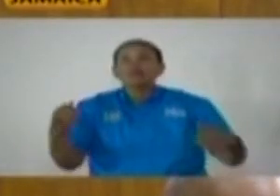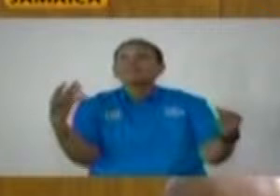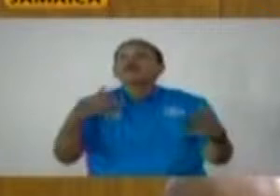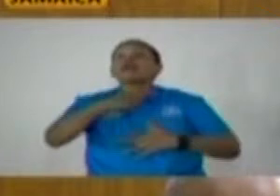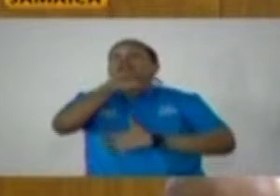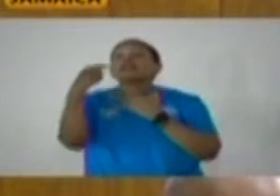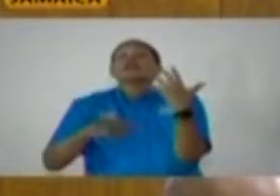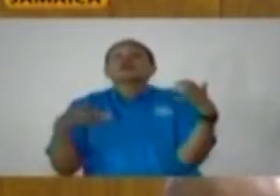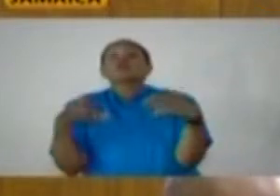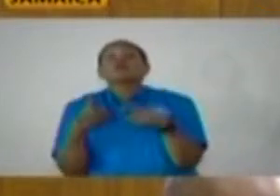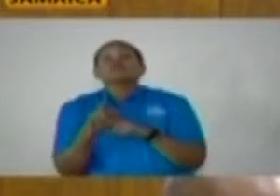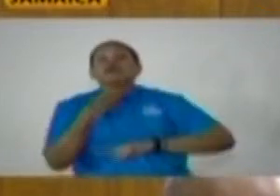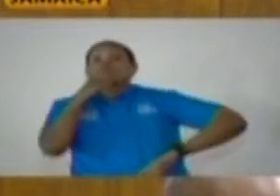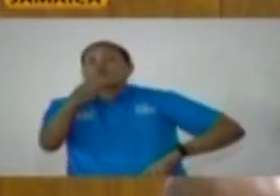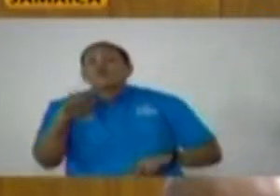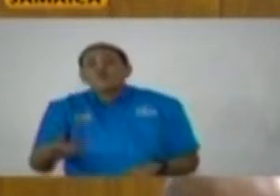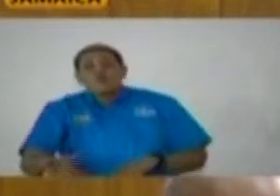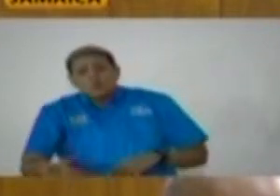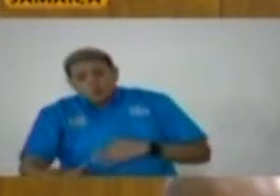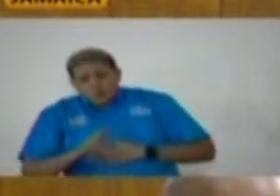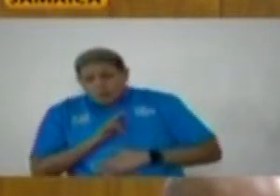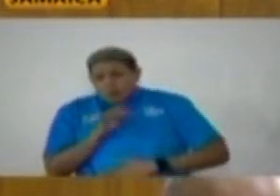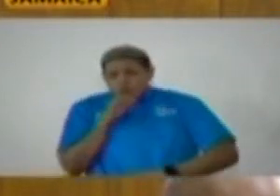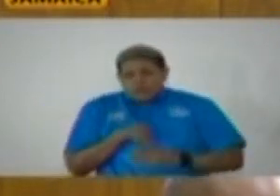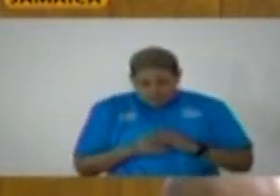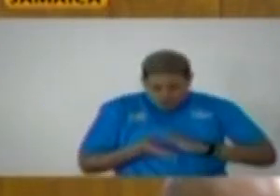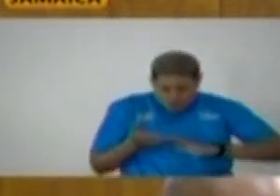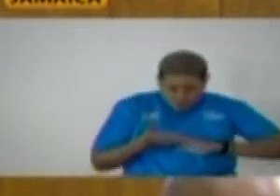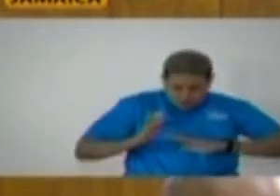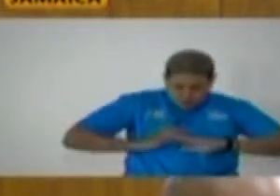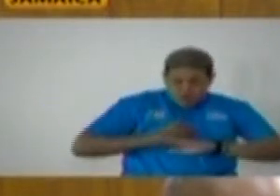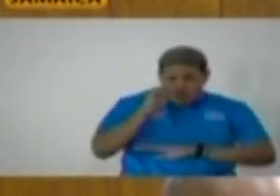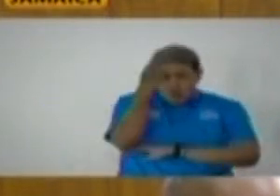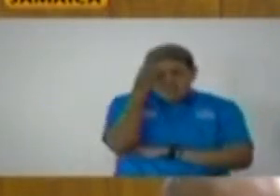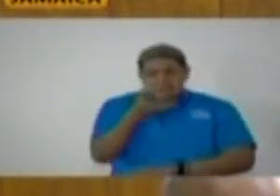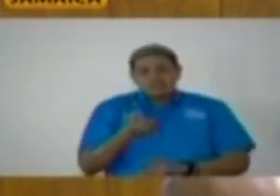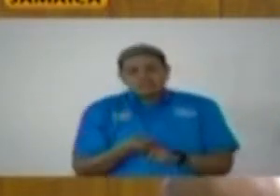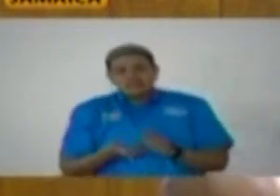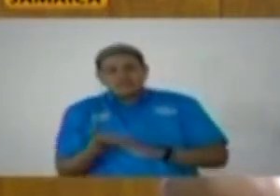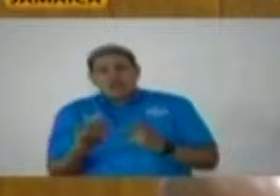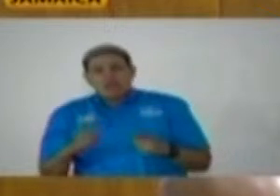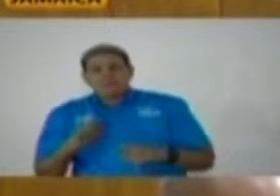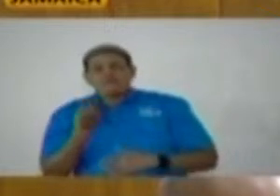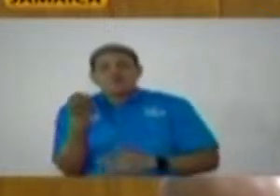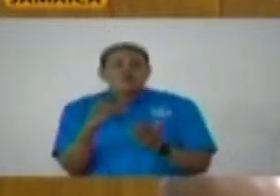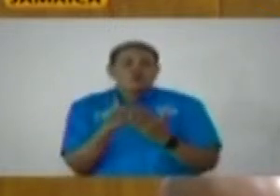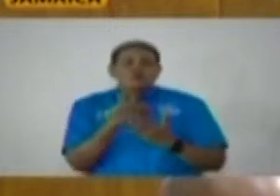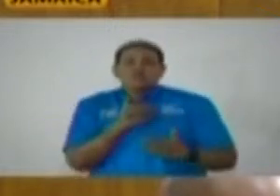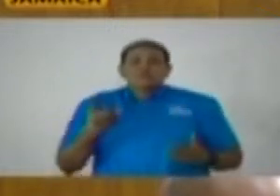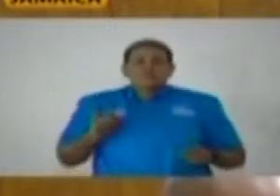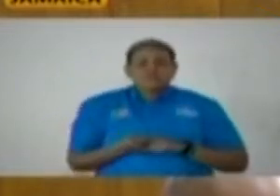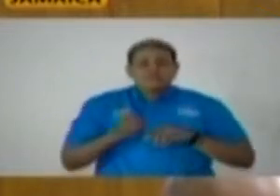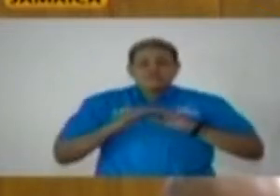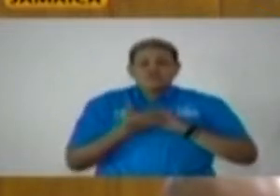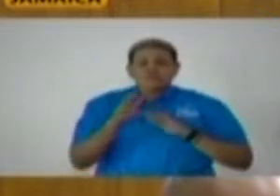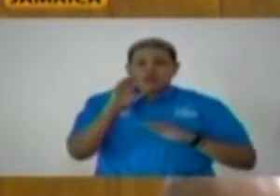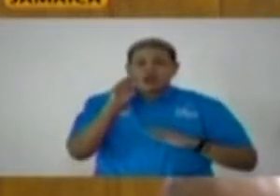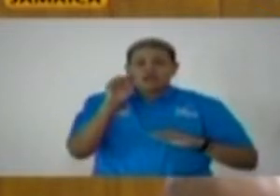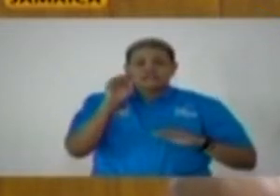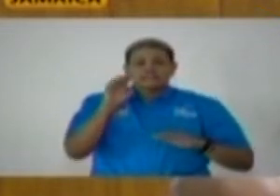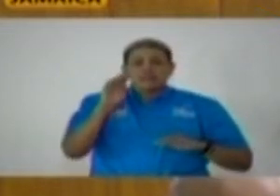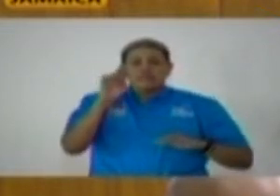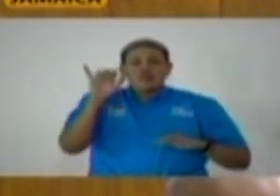these groups are significant in the operations of our country. There are 14,000 members of the Jamaica Constabulary